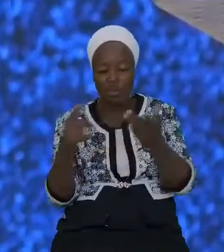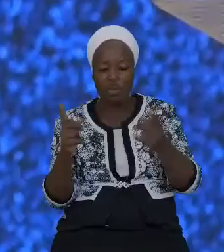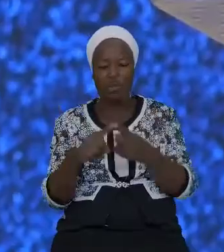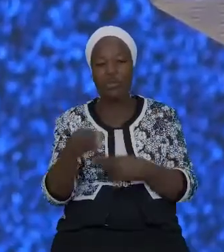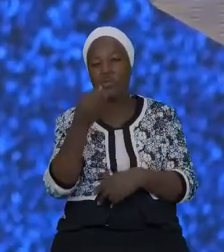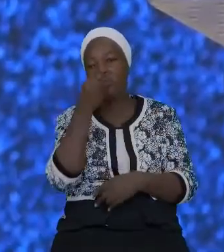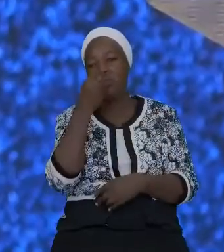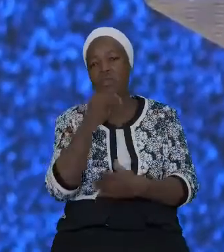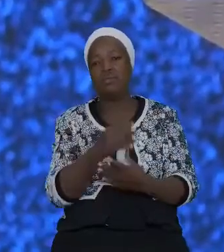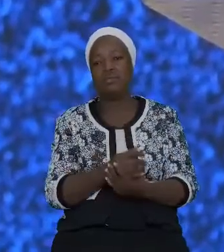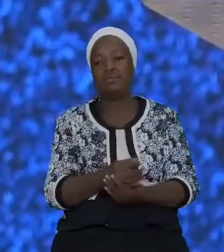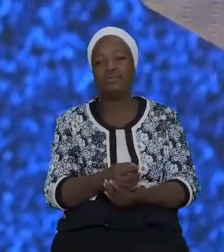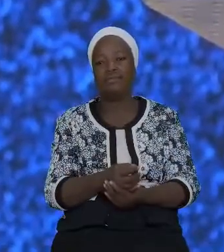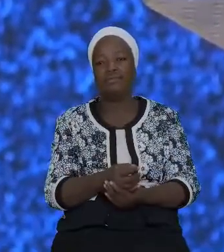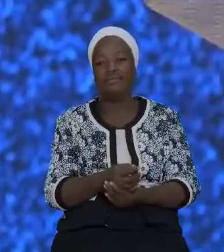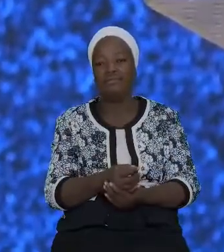take.